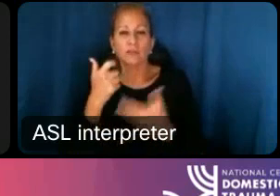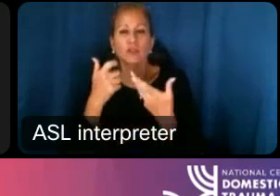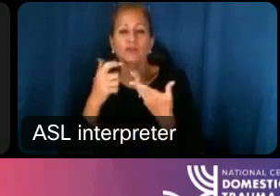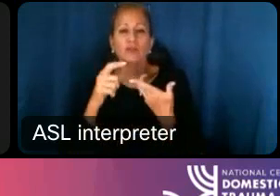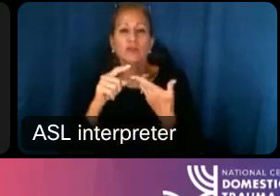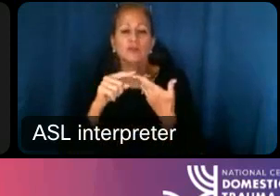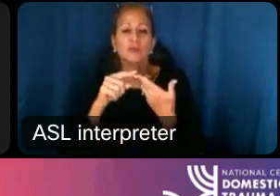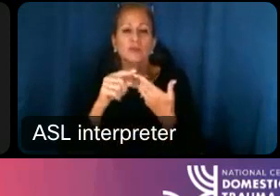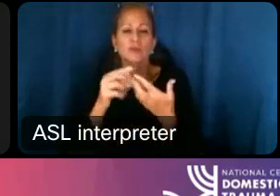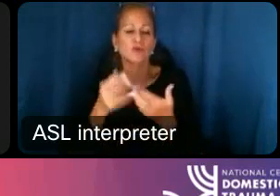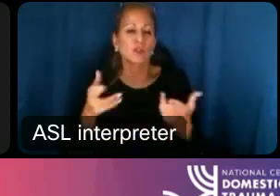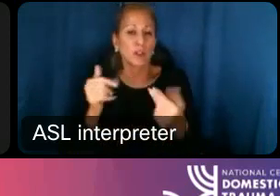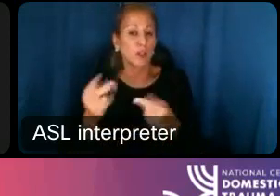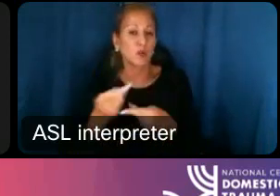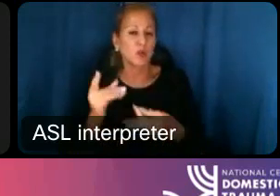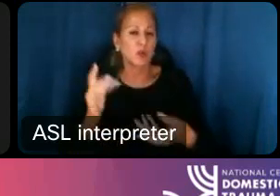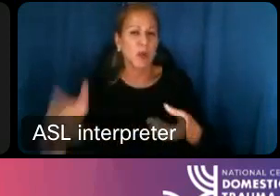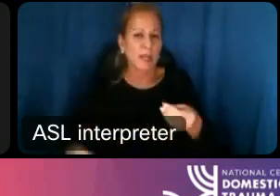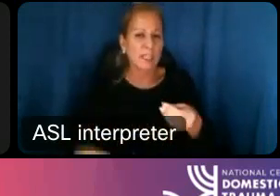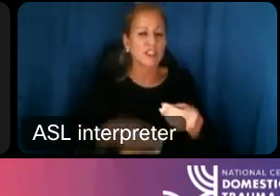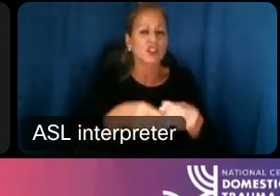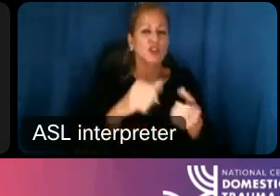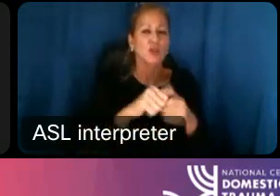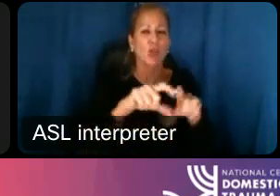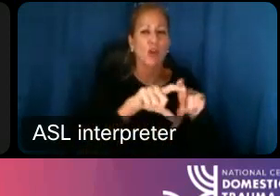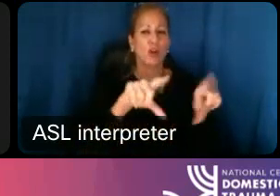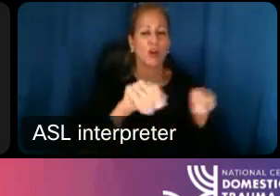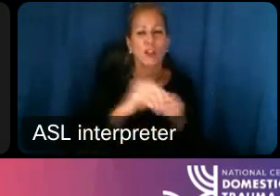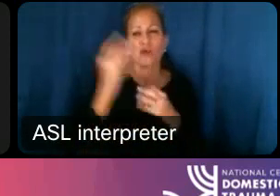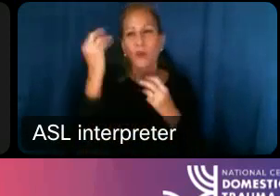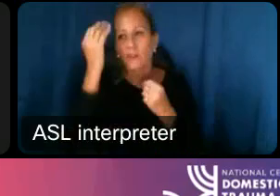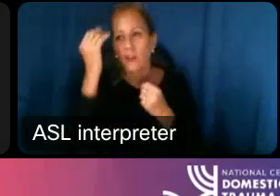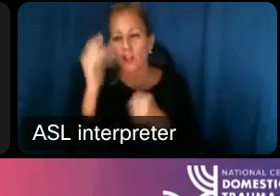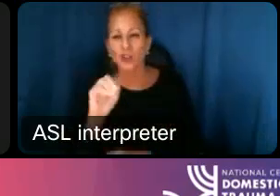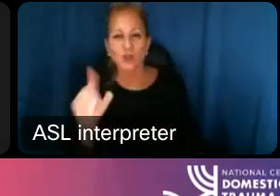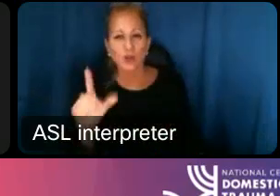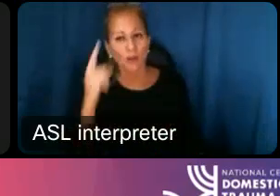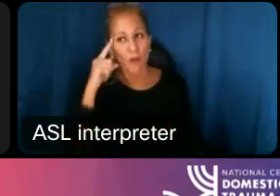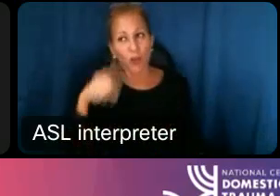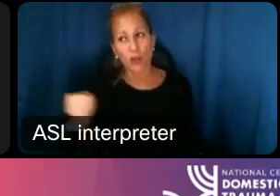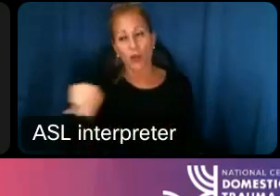be used as a companion to the palm cards and reflection tools for survivors.